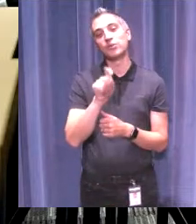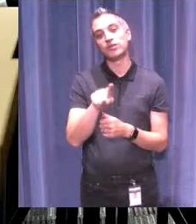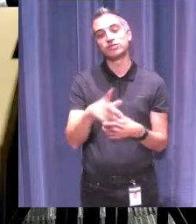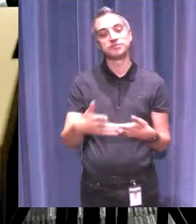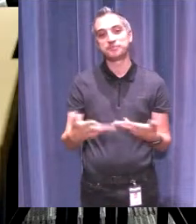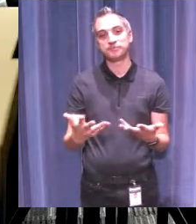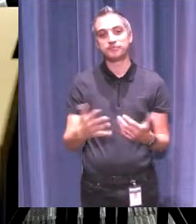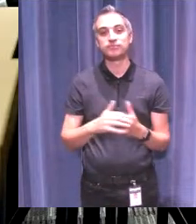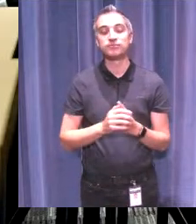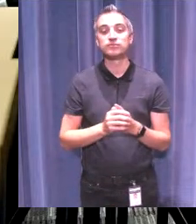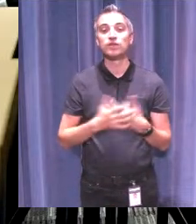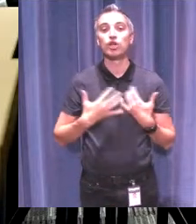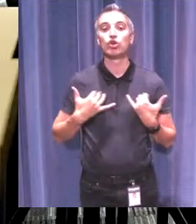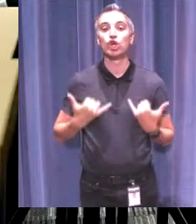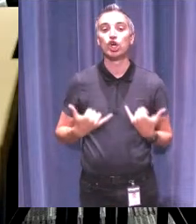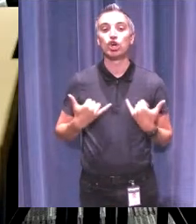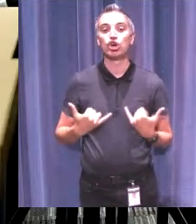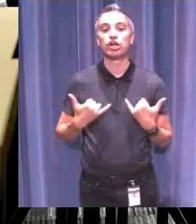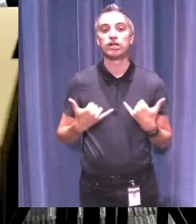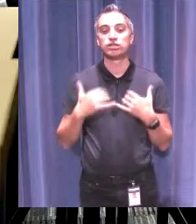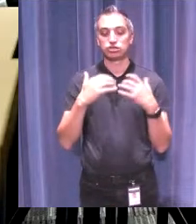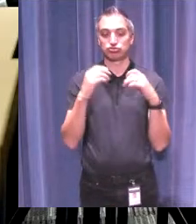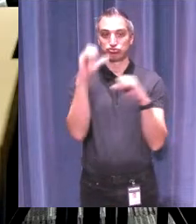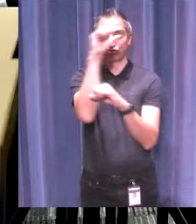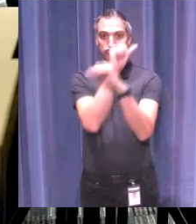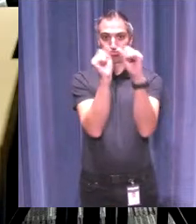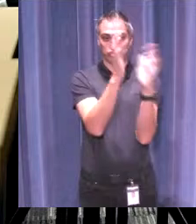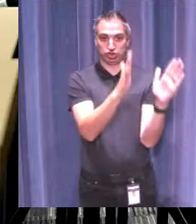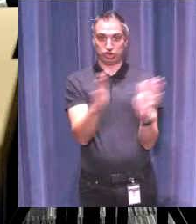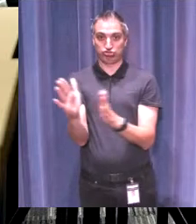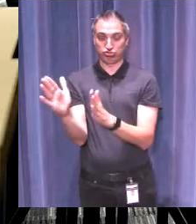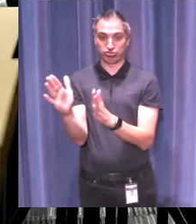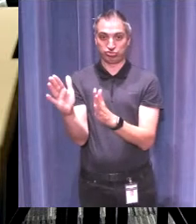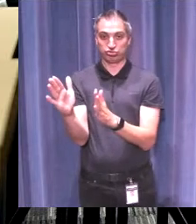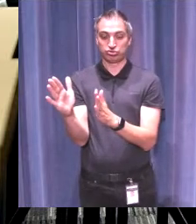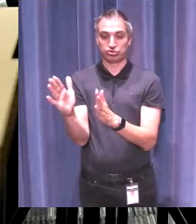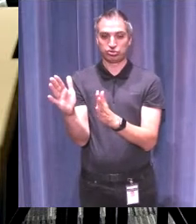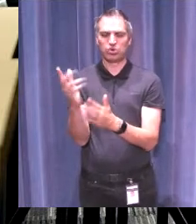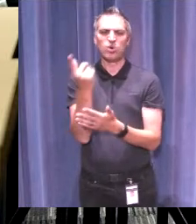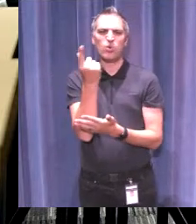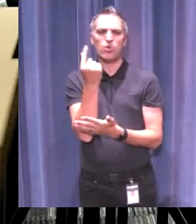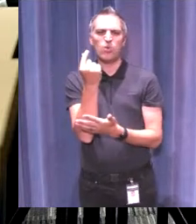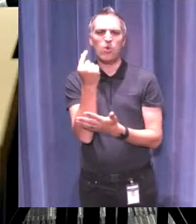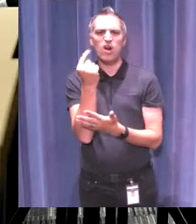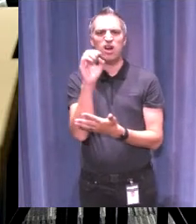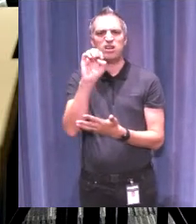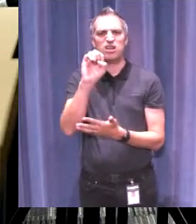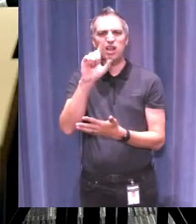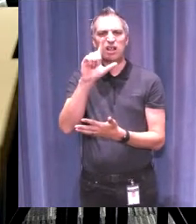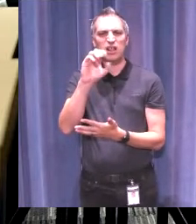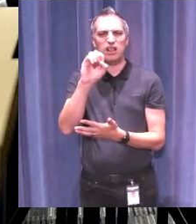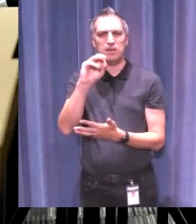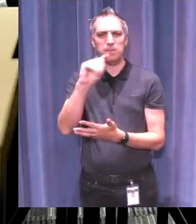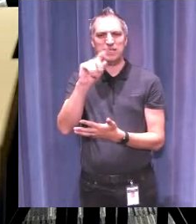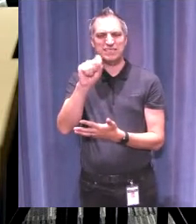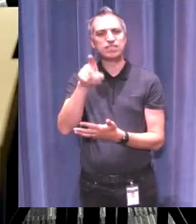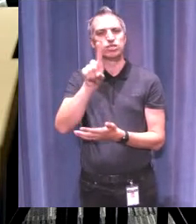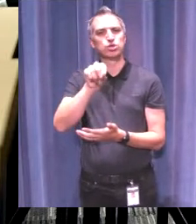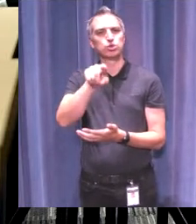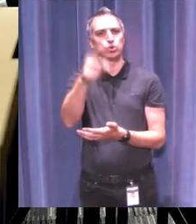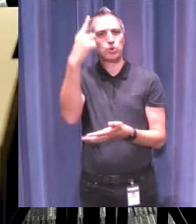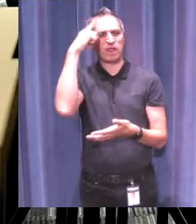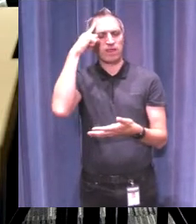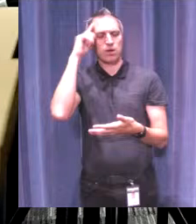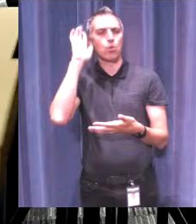first question would be, in the current strategic plan, What elements did you find conducive